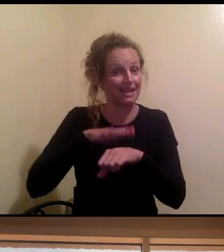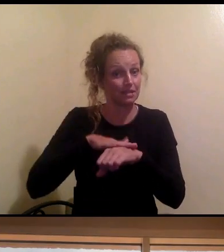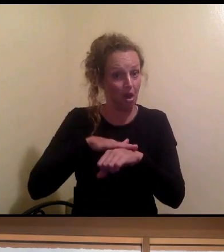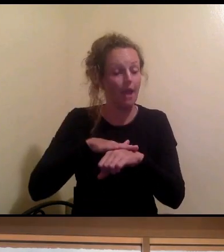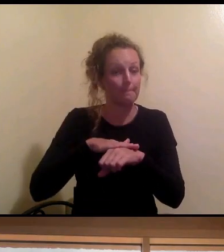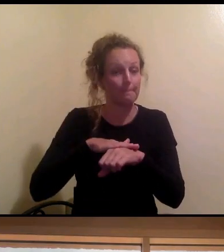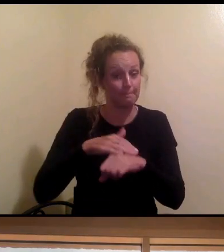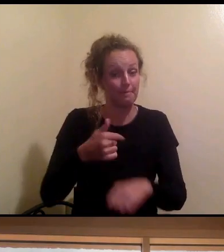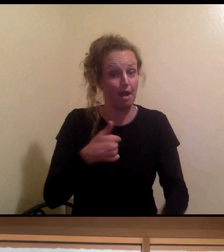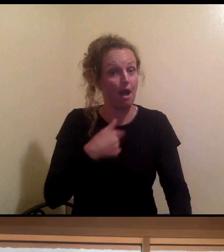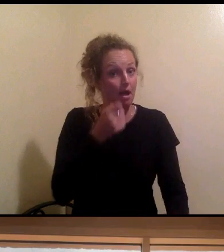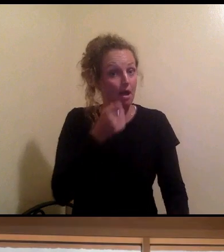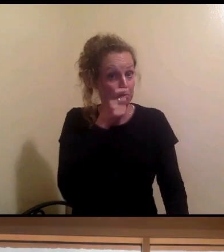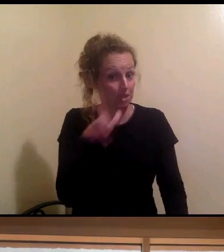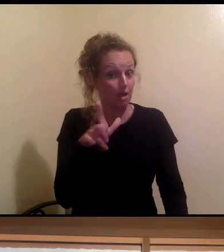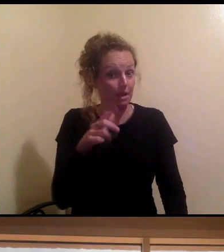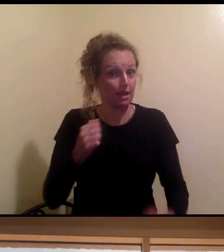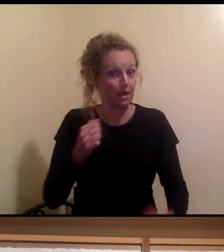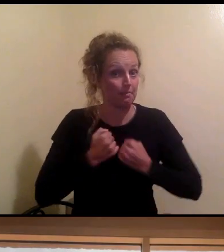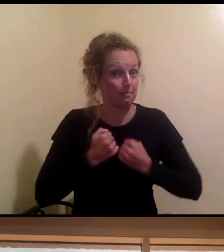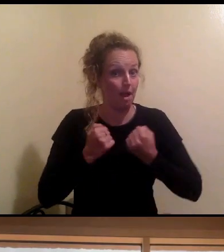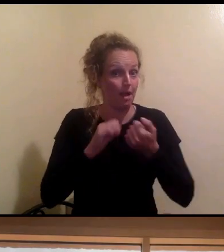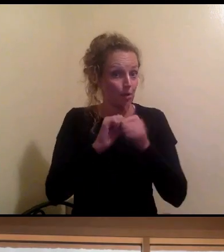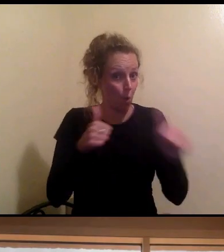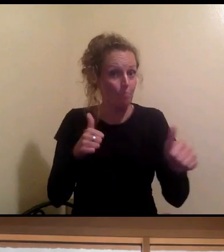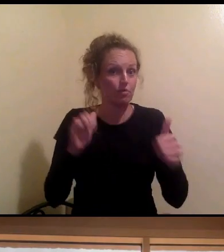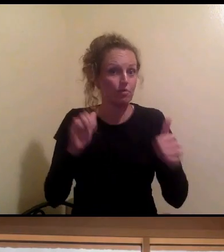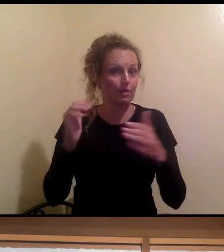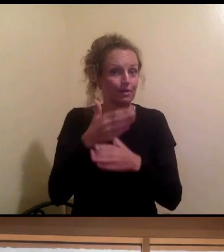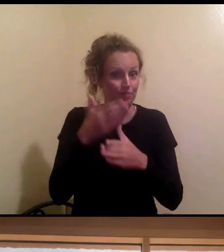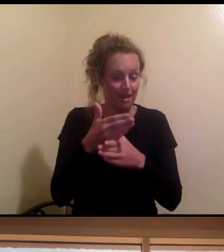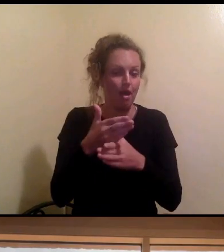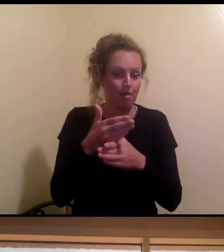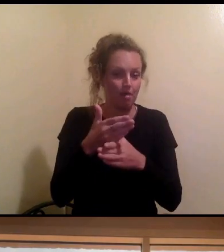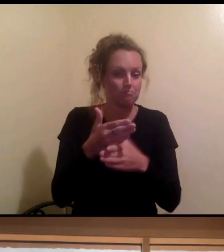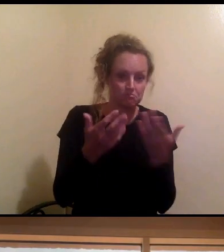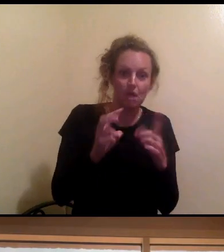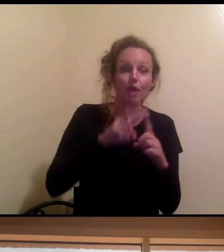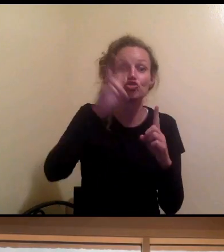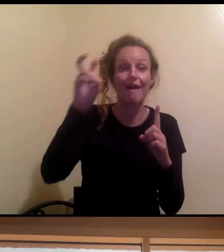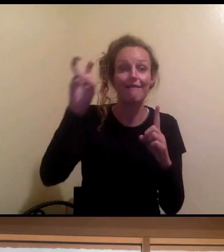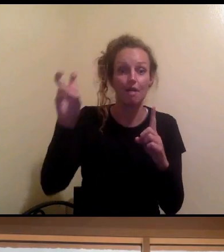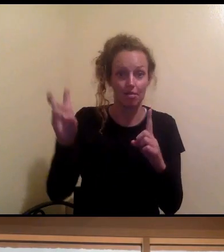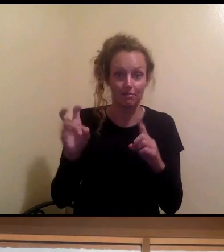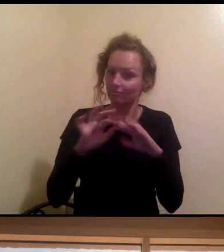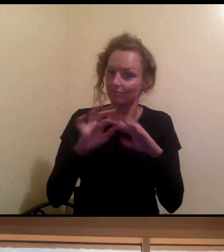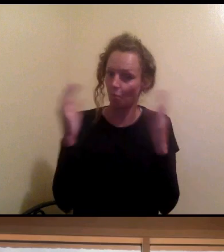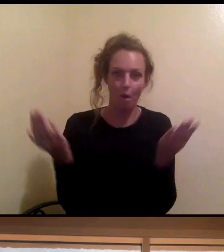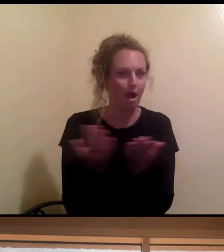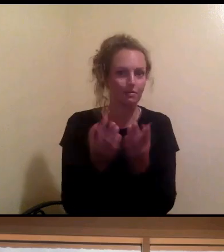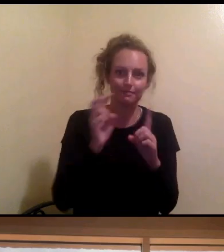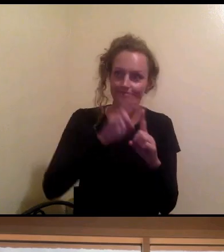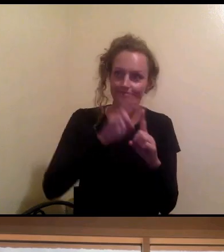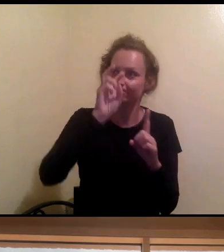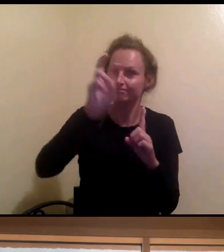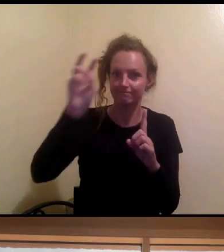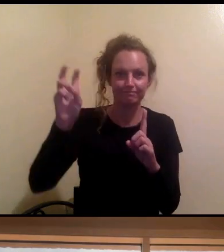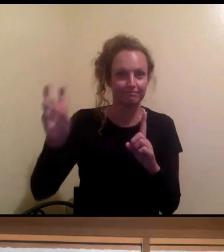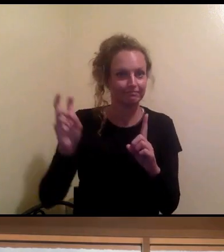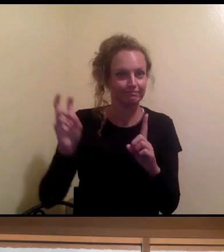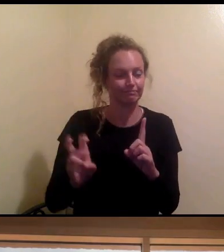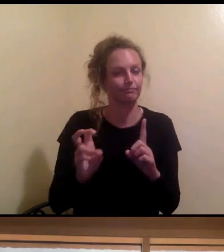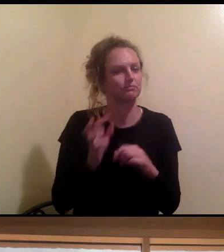career, throughout my corporate career, to travel all over the world. And in doing that, I was